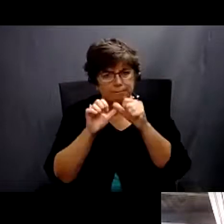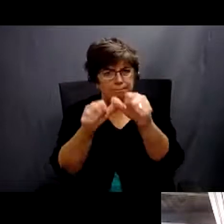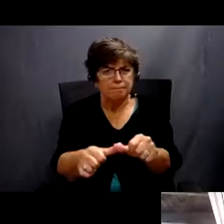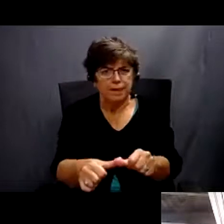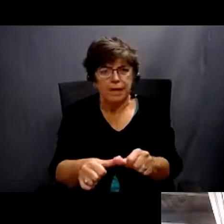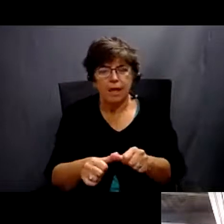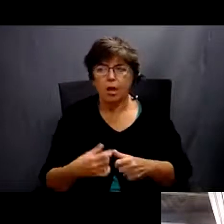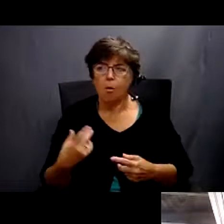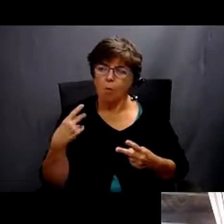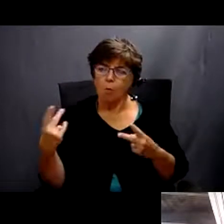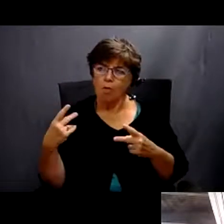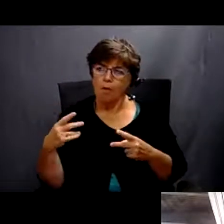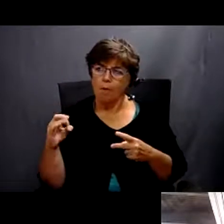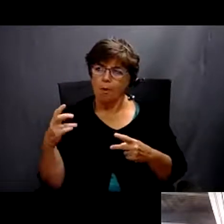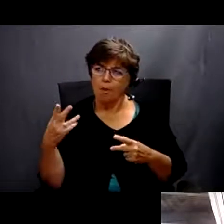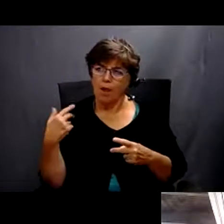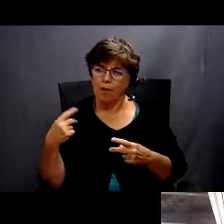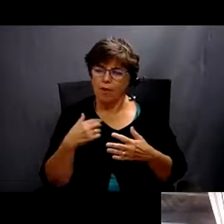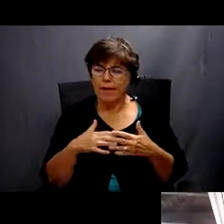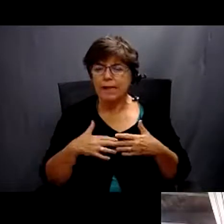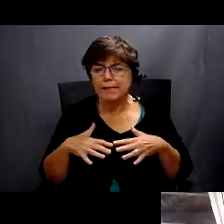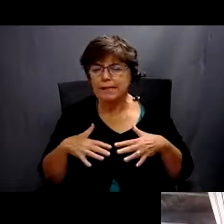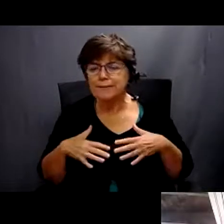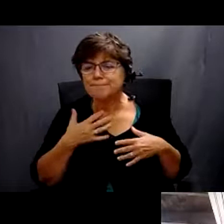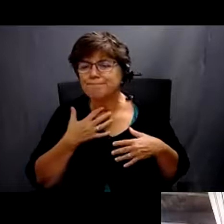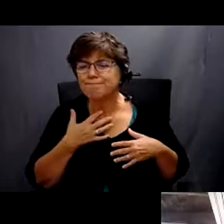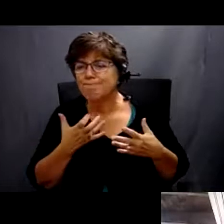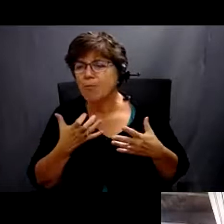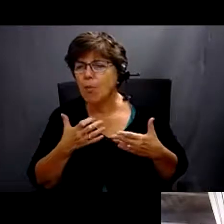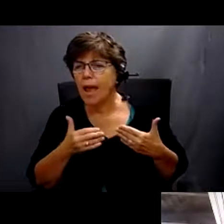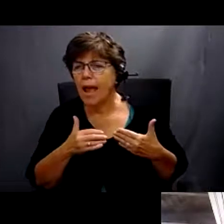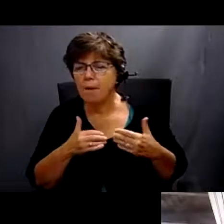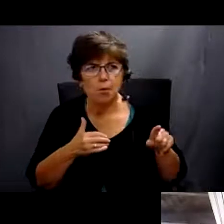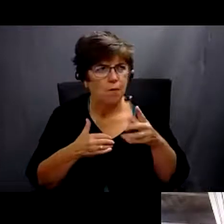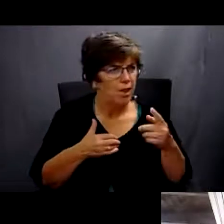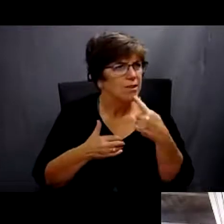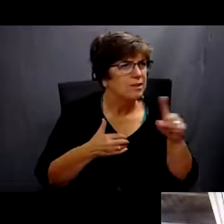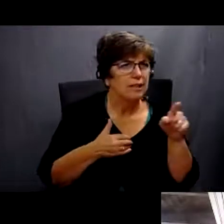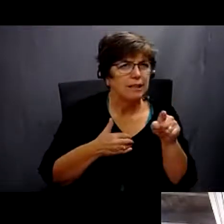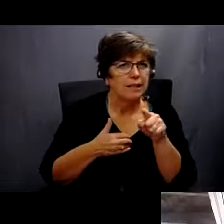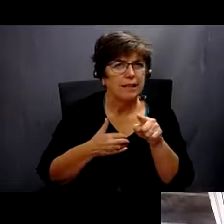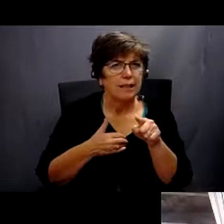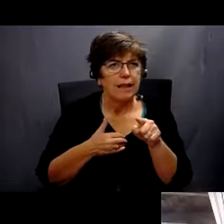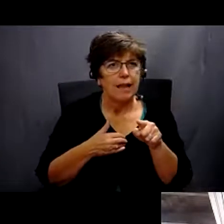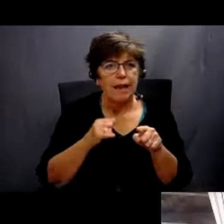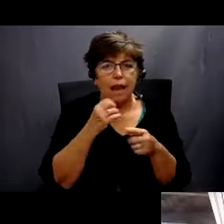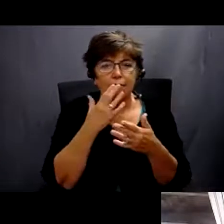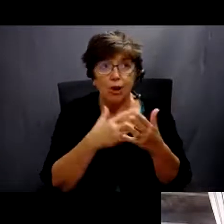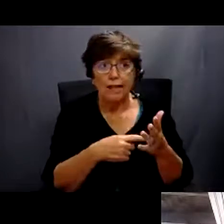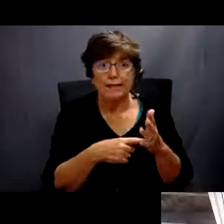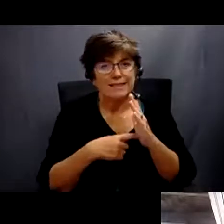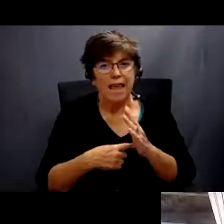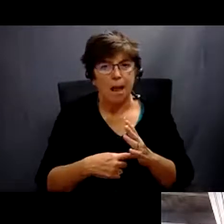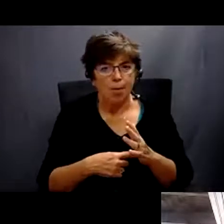like looking like the edge of the pool kind of, but like looking at folks who have done it and not having an example to go by, which can be a